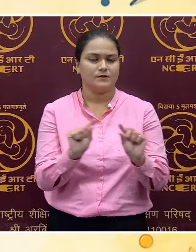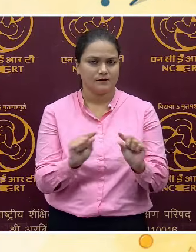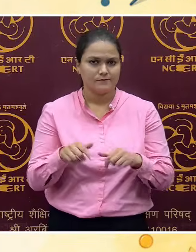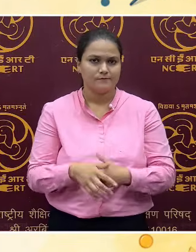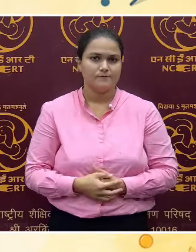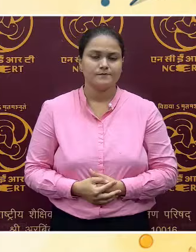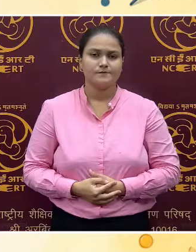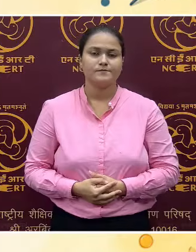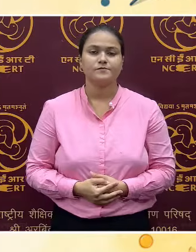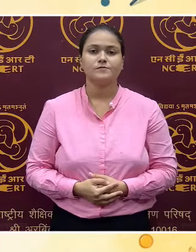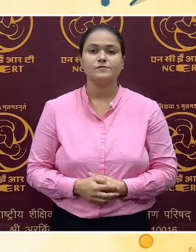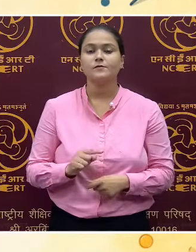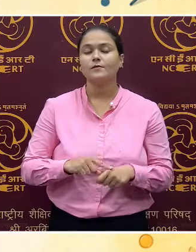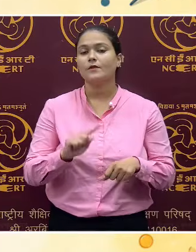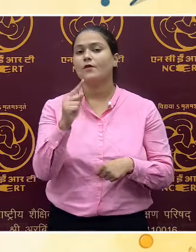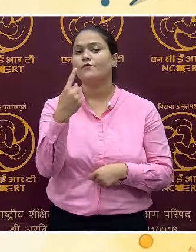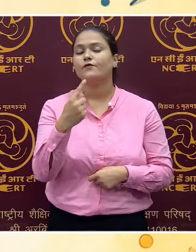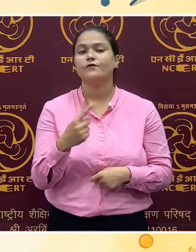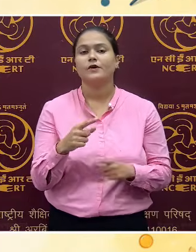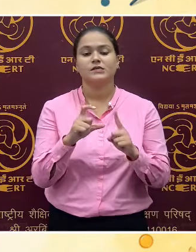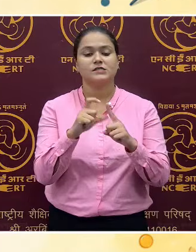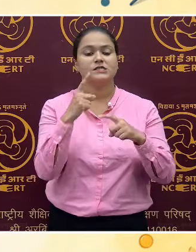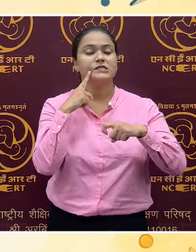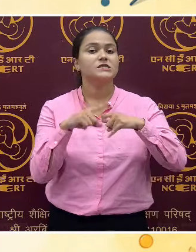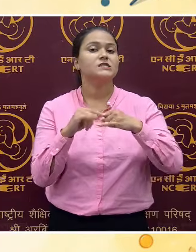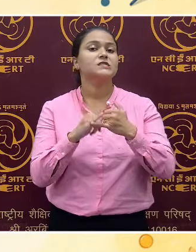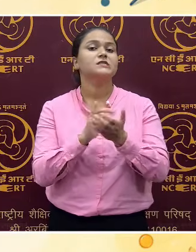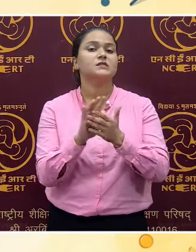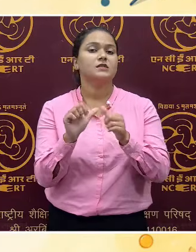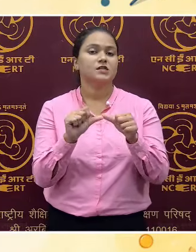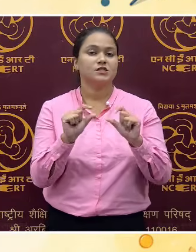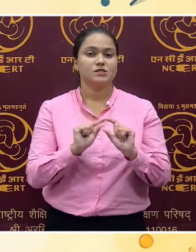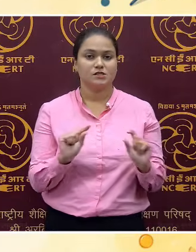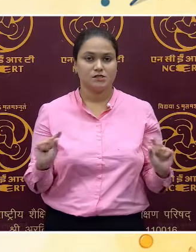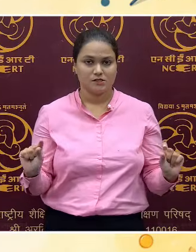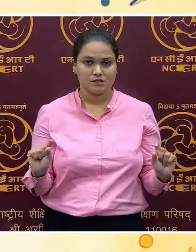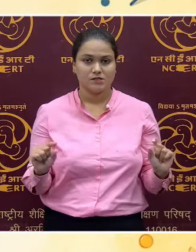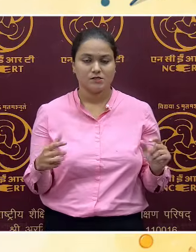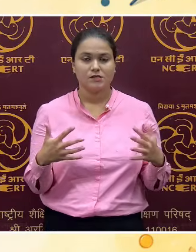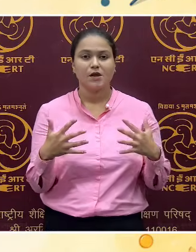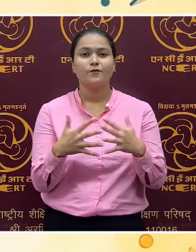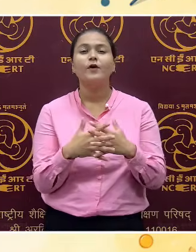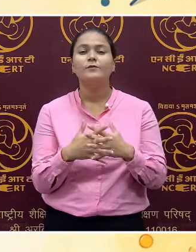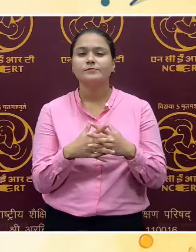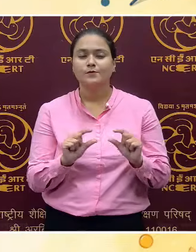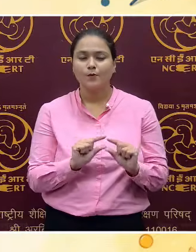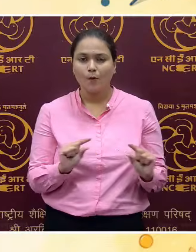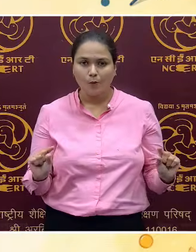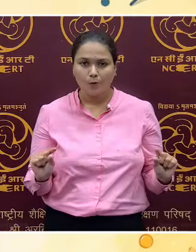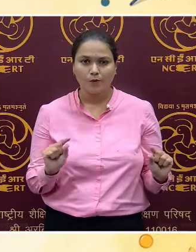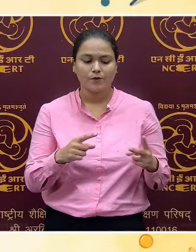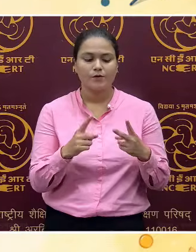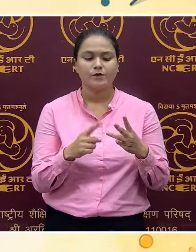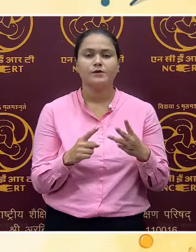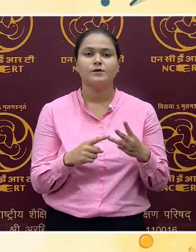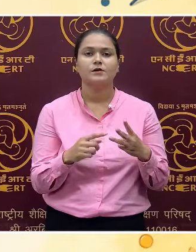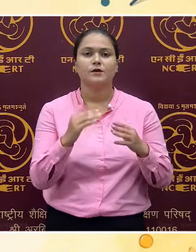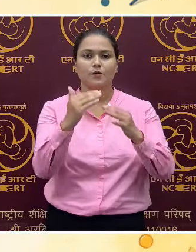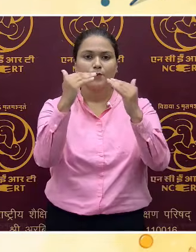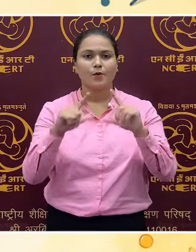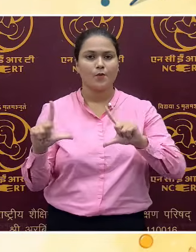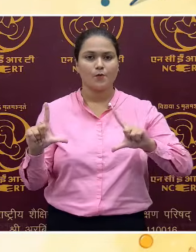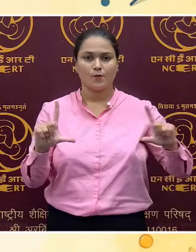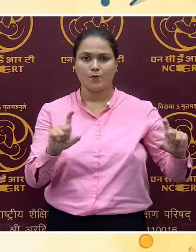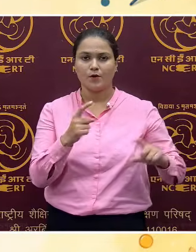topic. So, first of all, diksha.gov.in, this is how your landing page would be, and the third tab, as you can see over here,